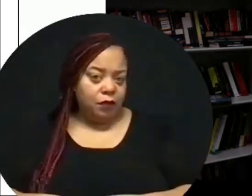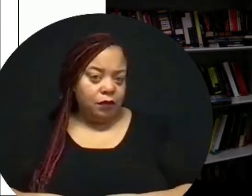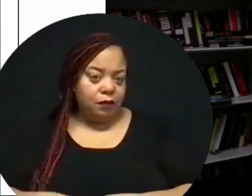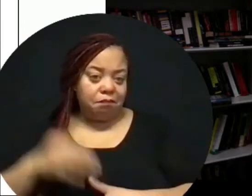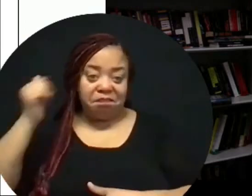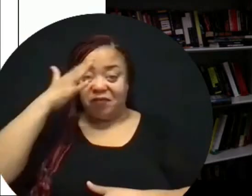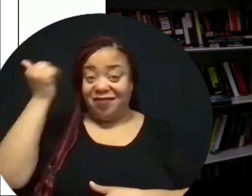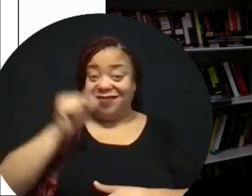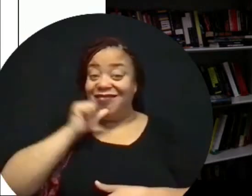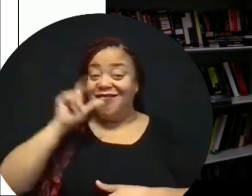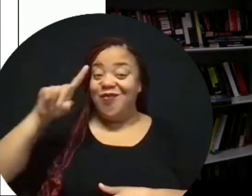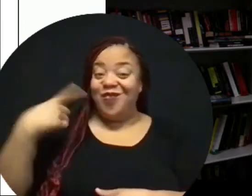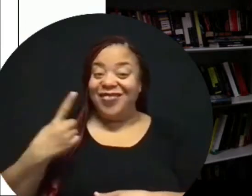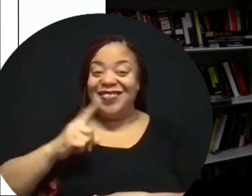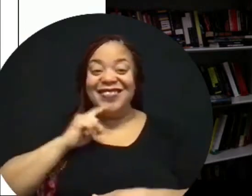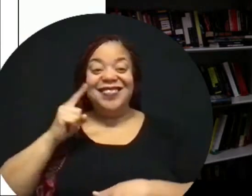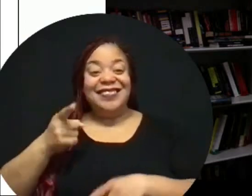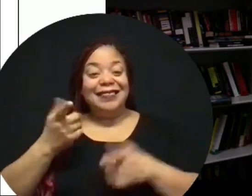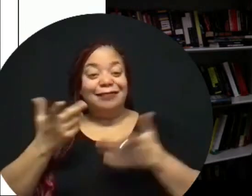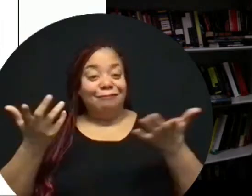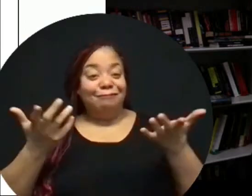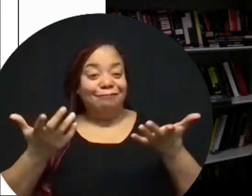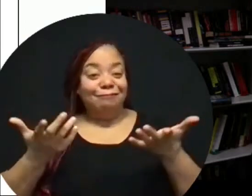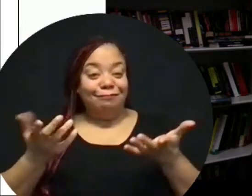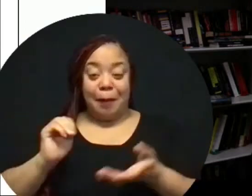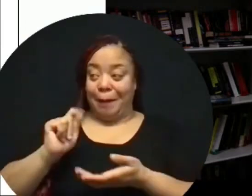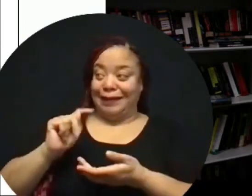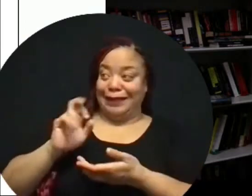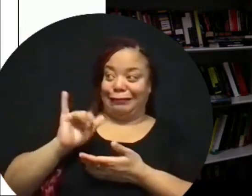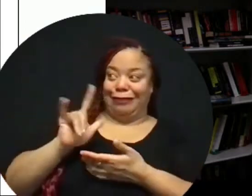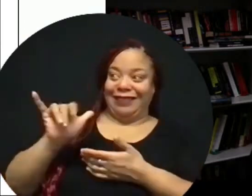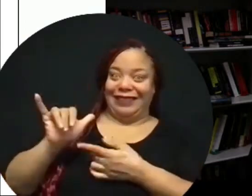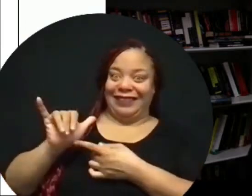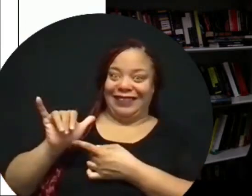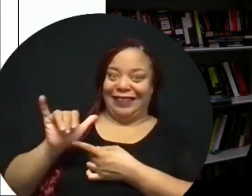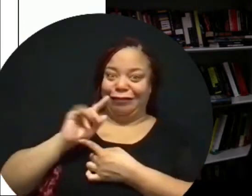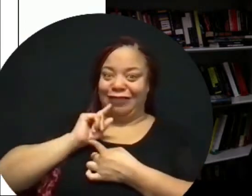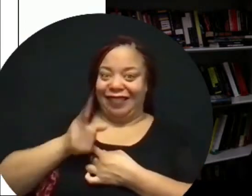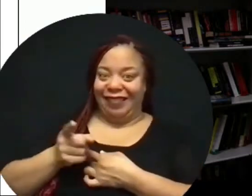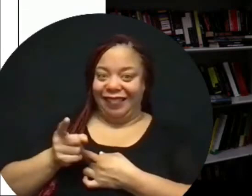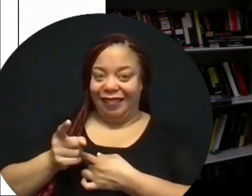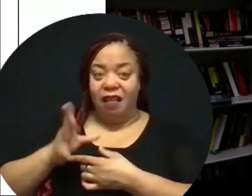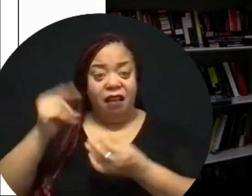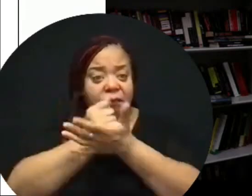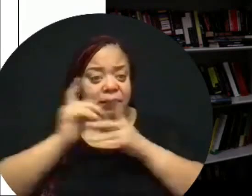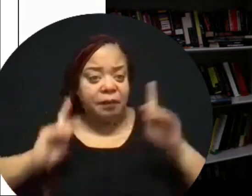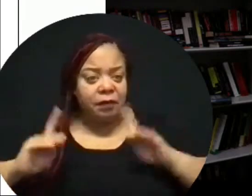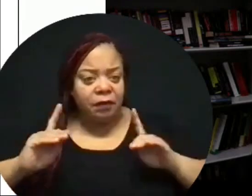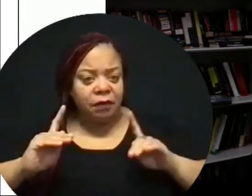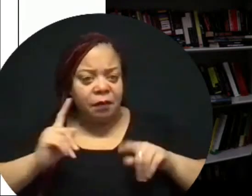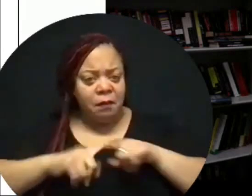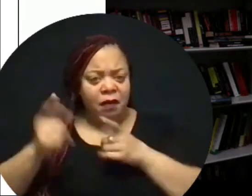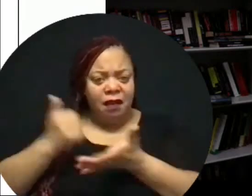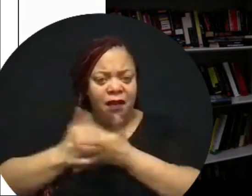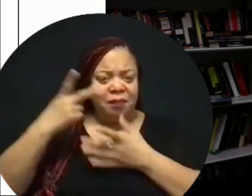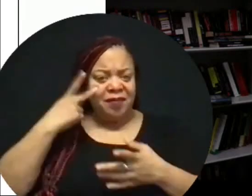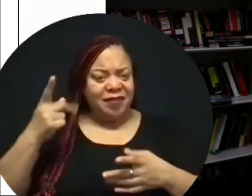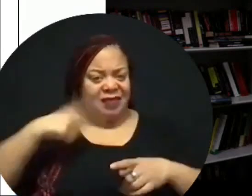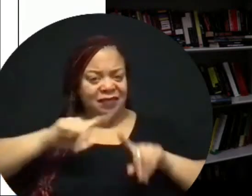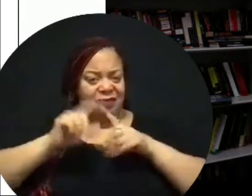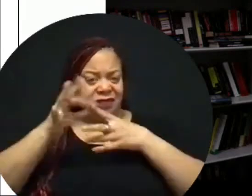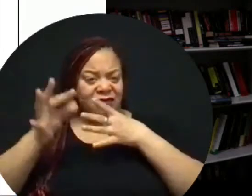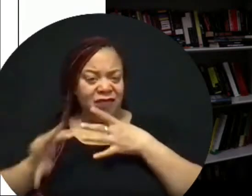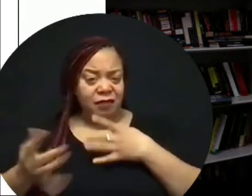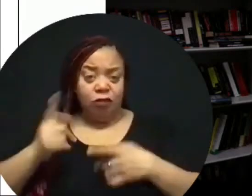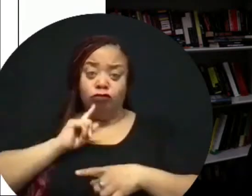still being banked on, quite literally banked on. Prisons are not a future at all, yet they're being ones that are literally being